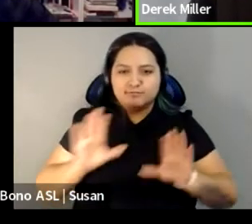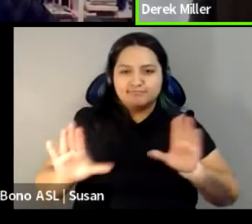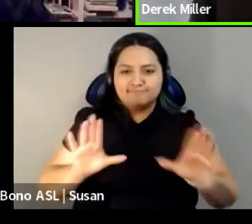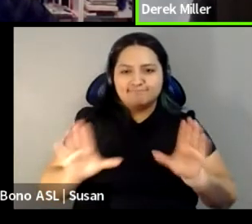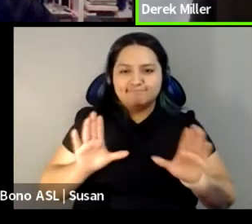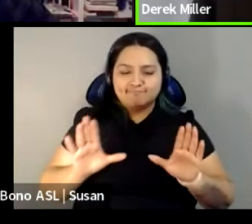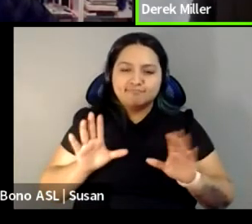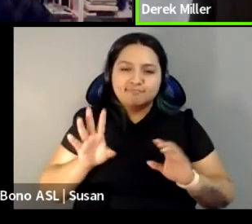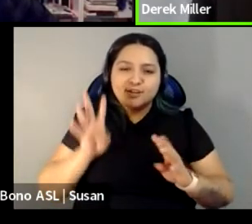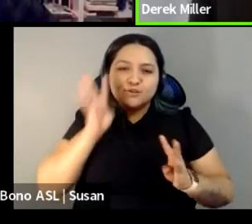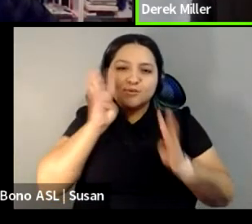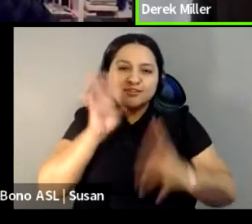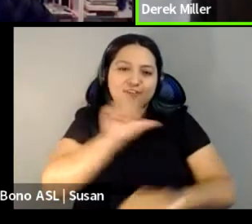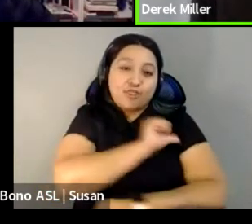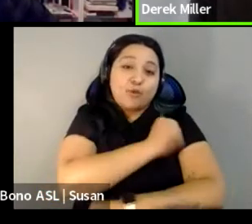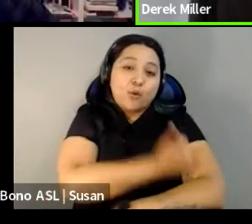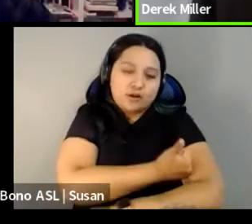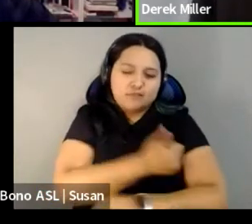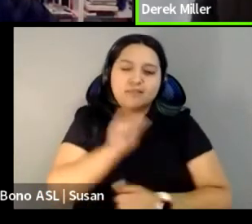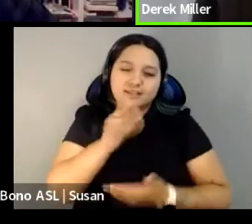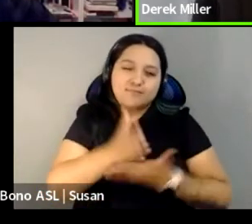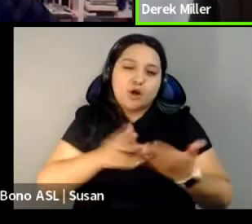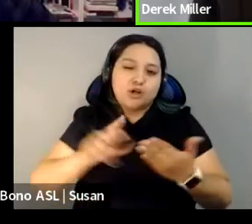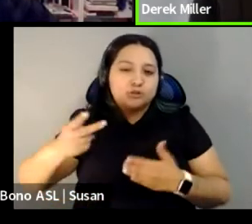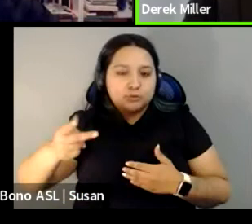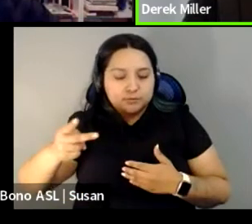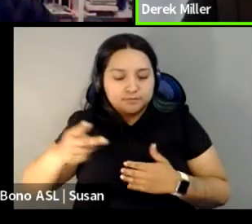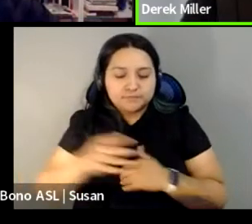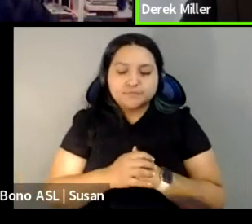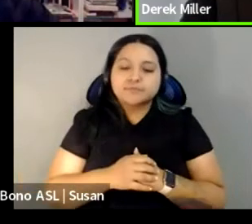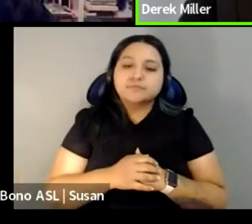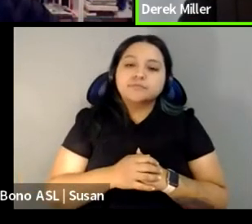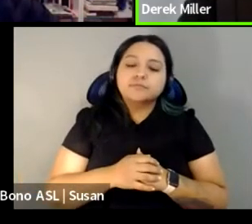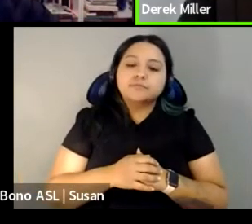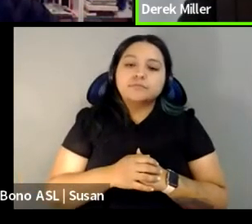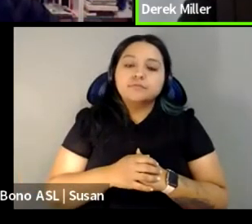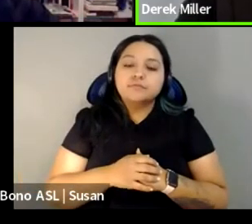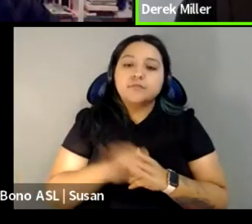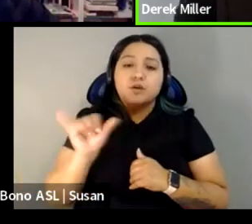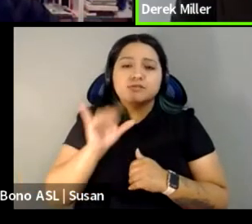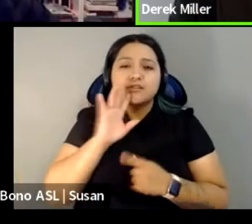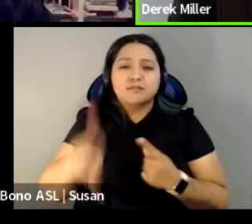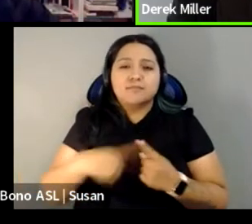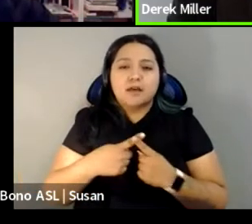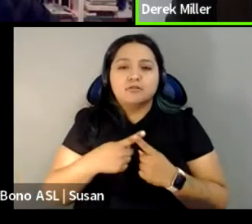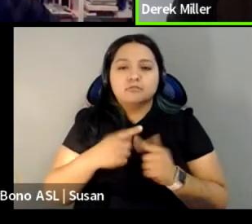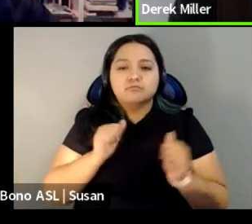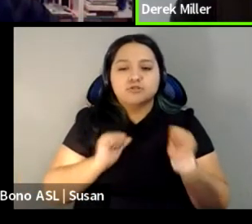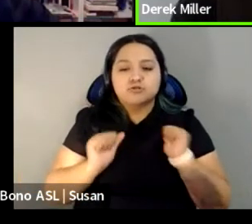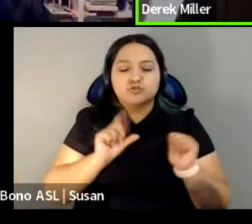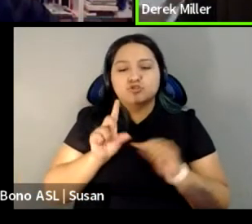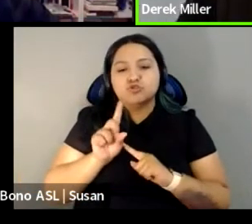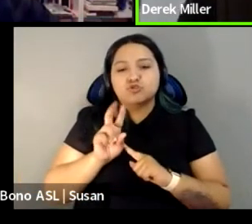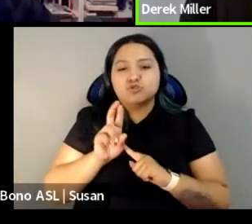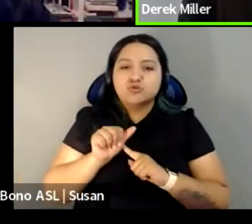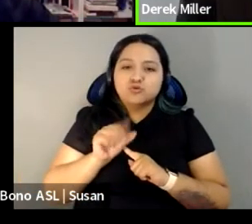Part two kicks off with a discussion of the Dramatists Guild. The Dramatists Guild was the well, we'll just use the word guild because this is part of the story